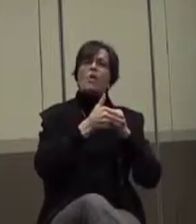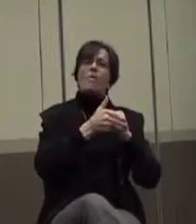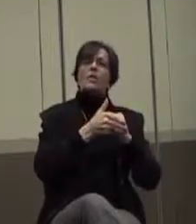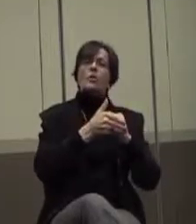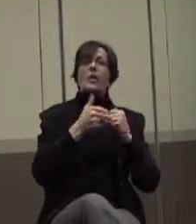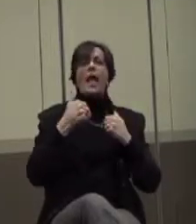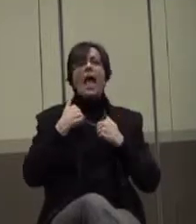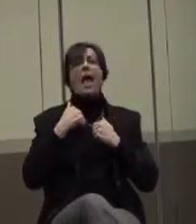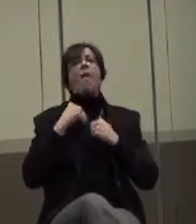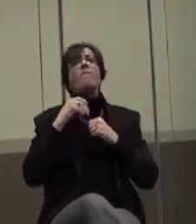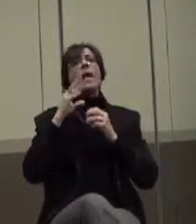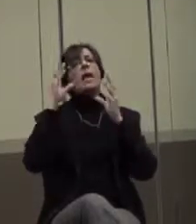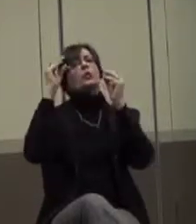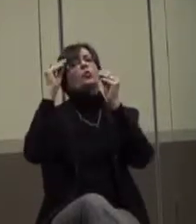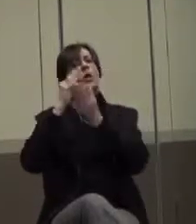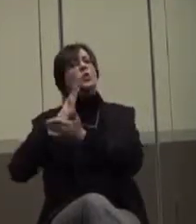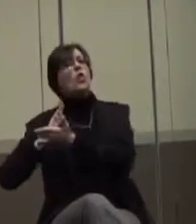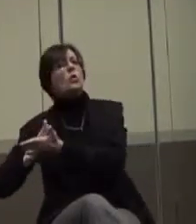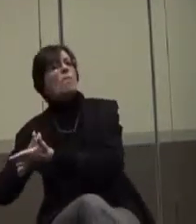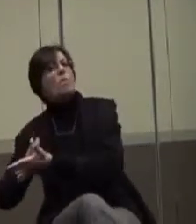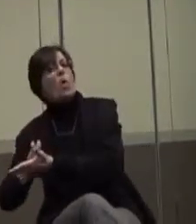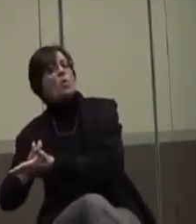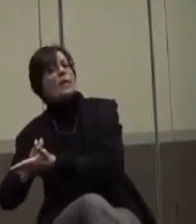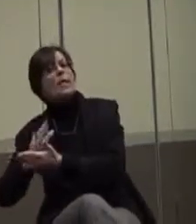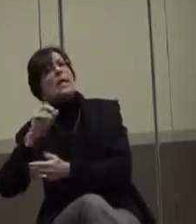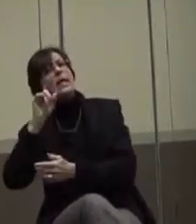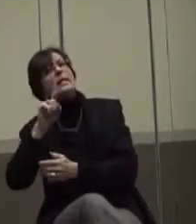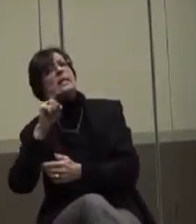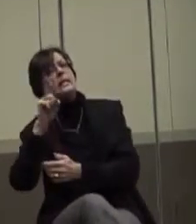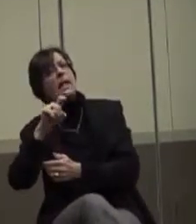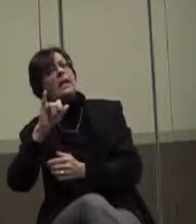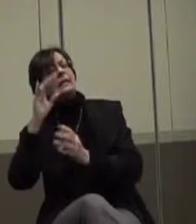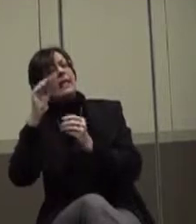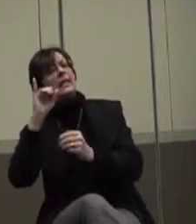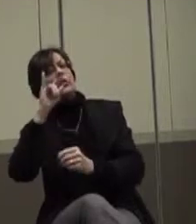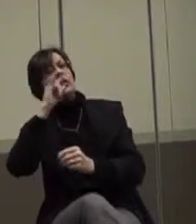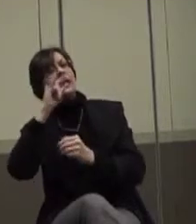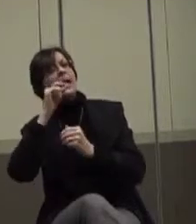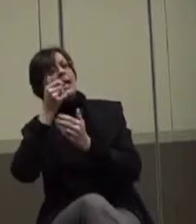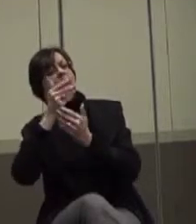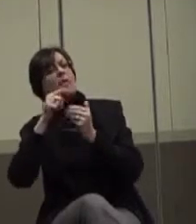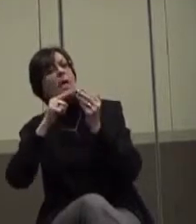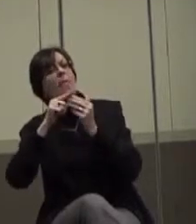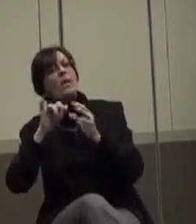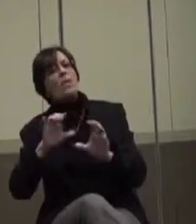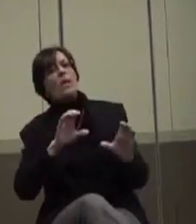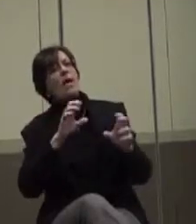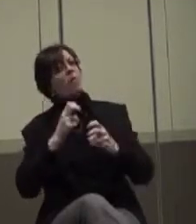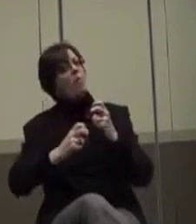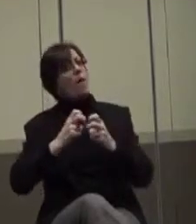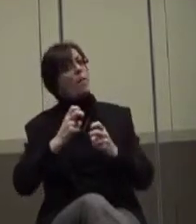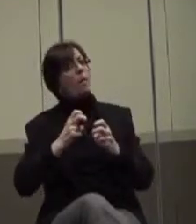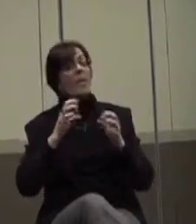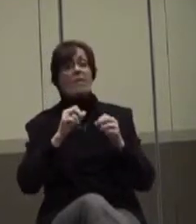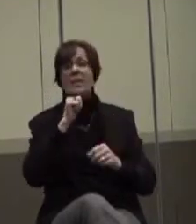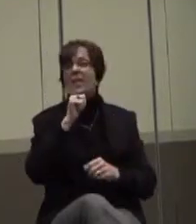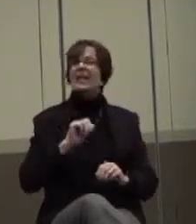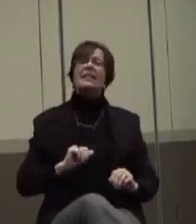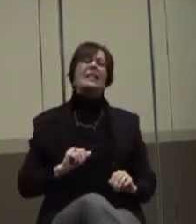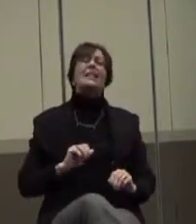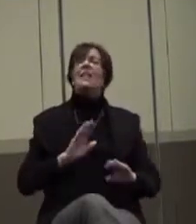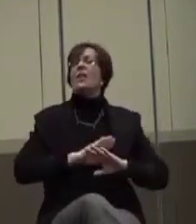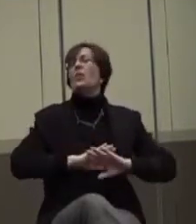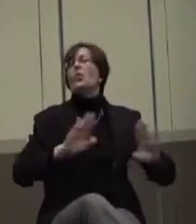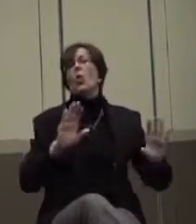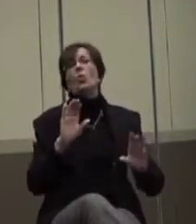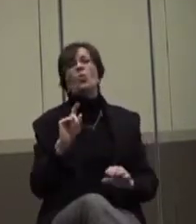component? Does this teach the kid anything about what the behavior problem is? And if it doesn't, don't do it.